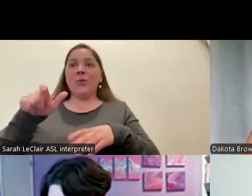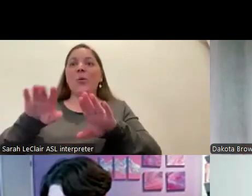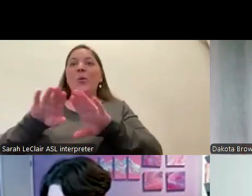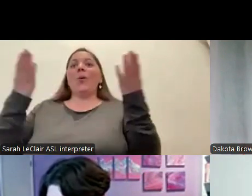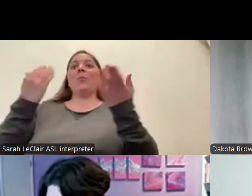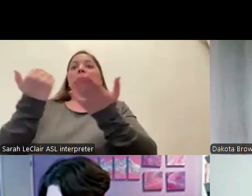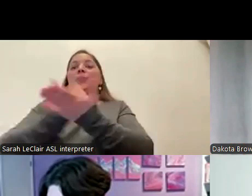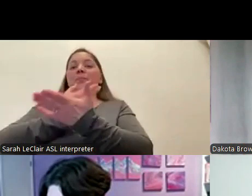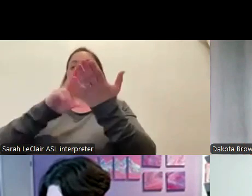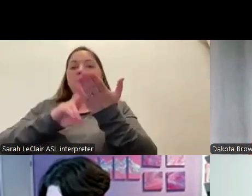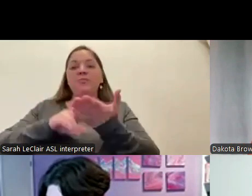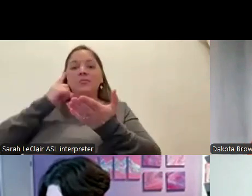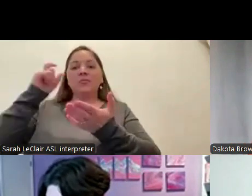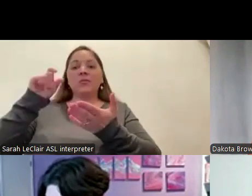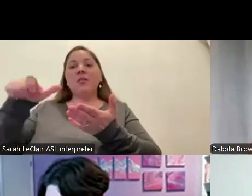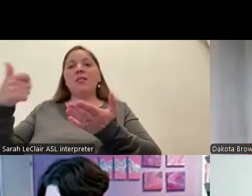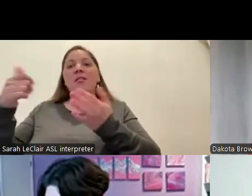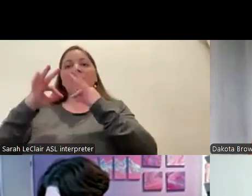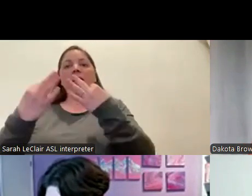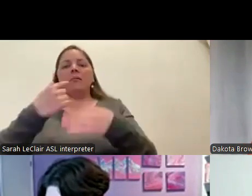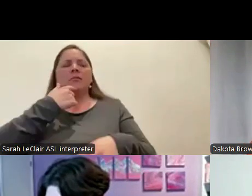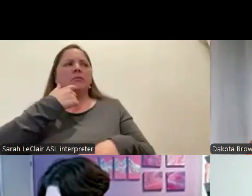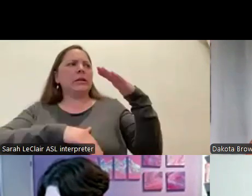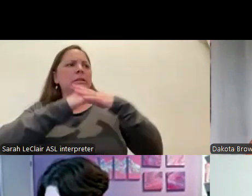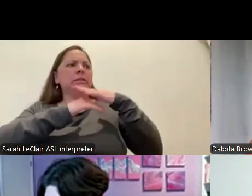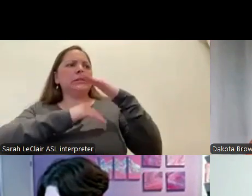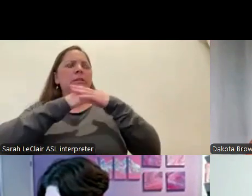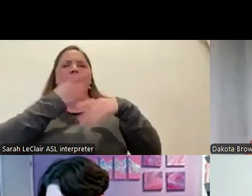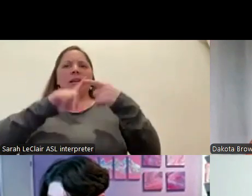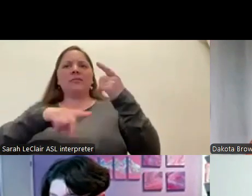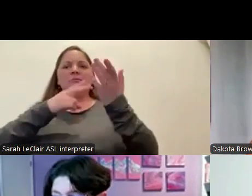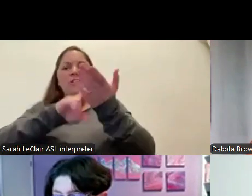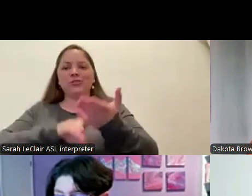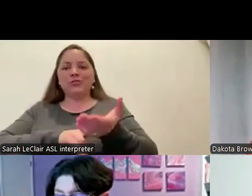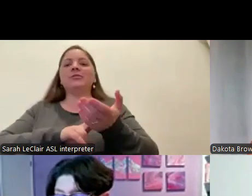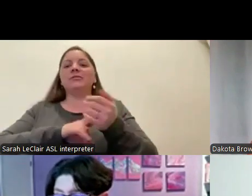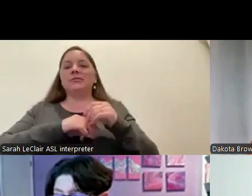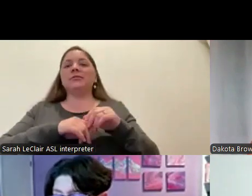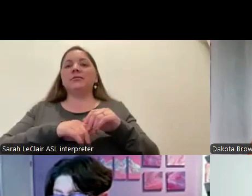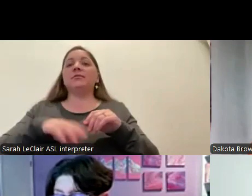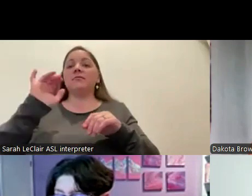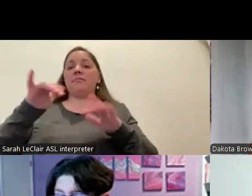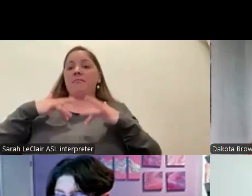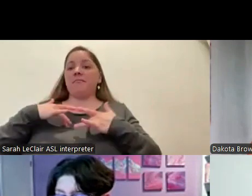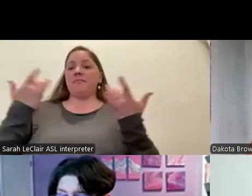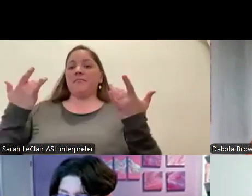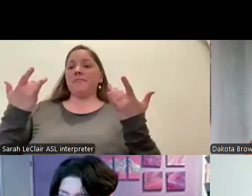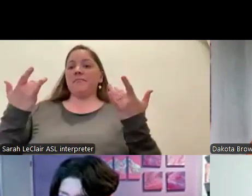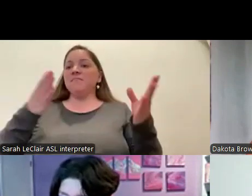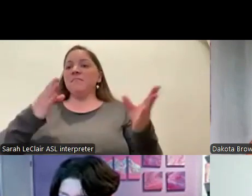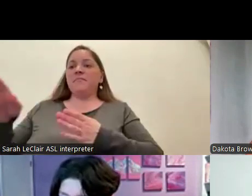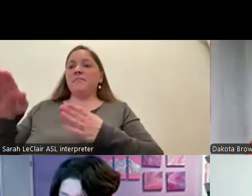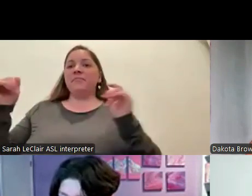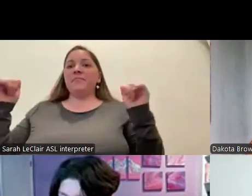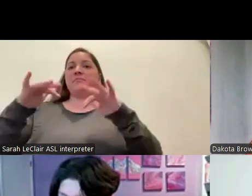had families contacting us that they couldn't register. The event brings together families